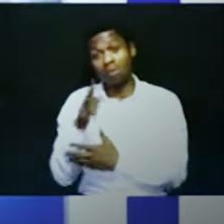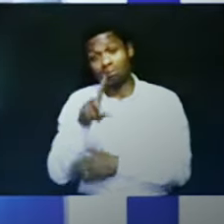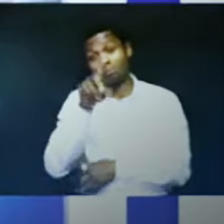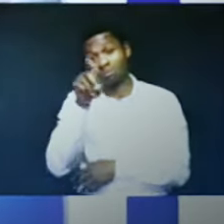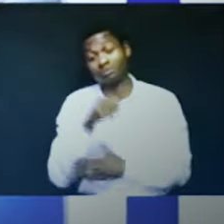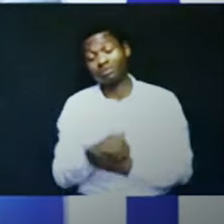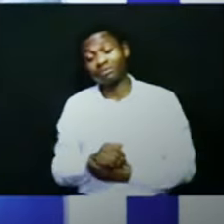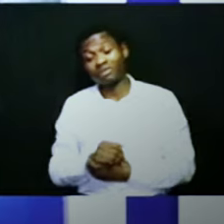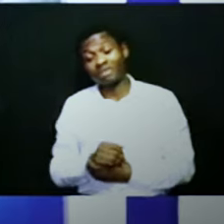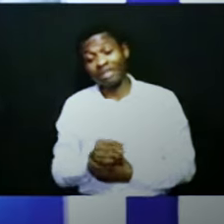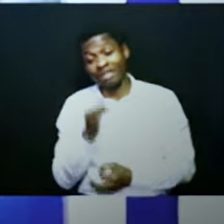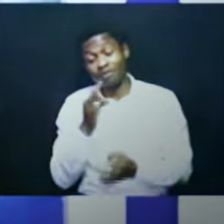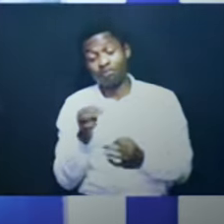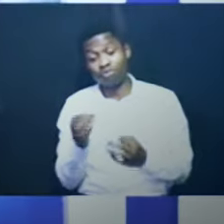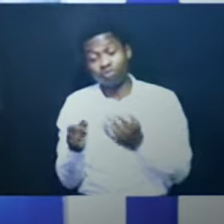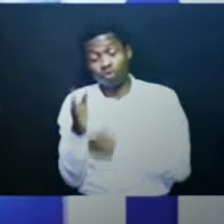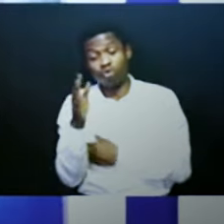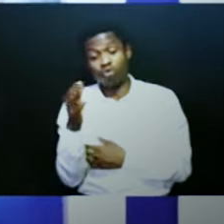me.